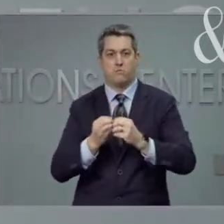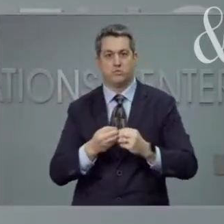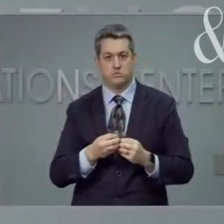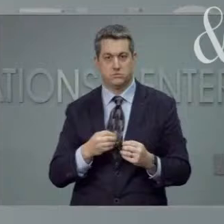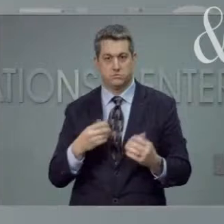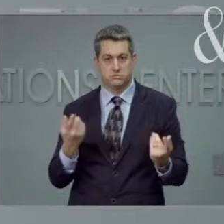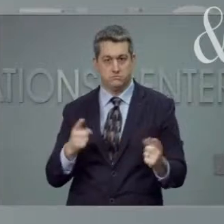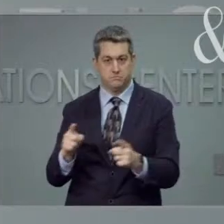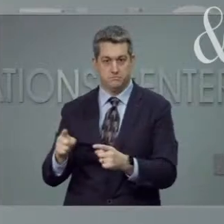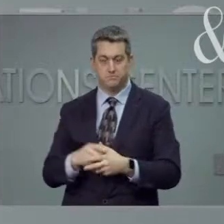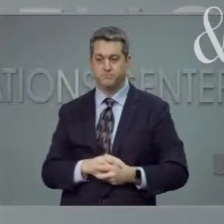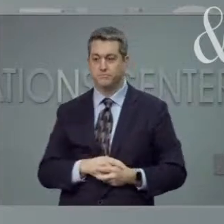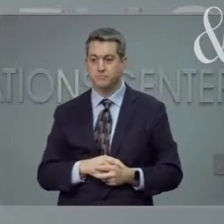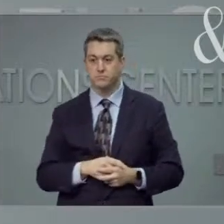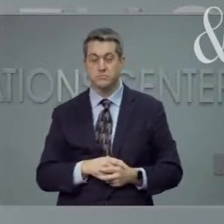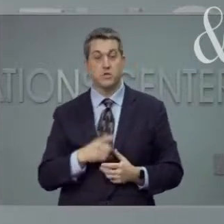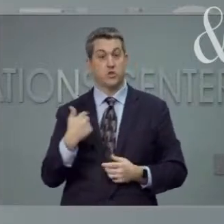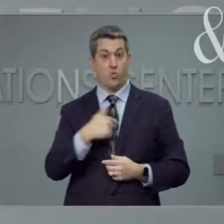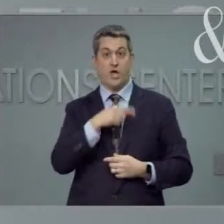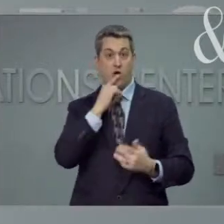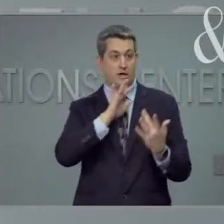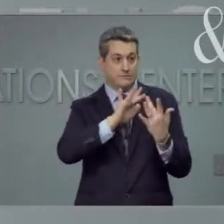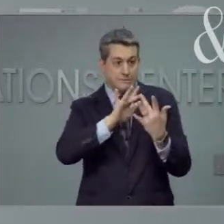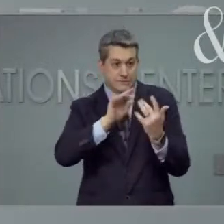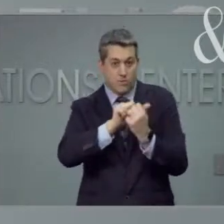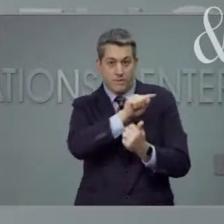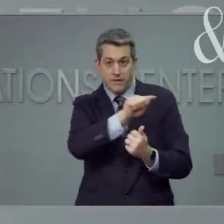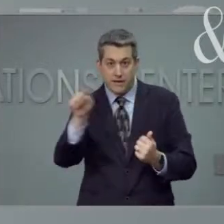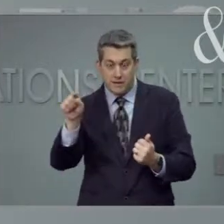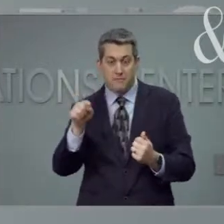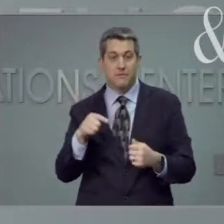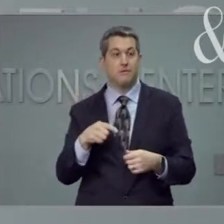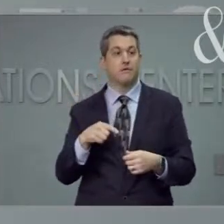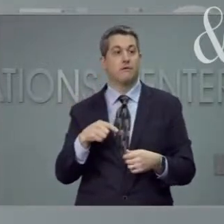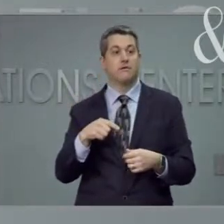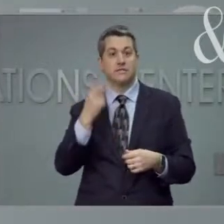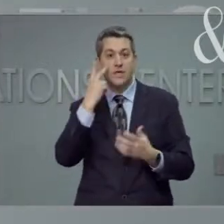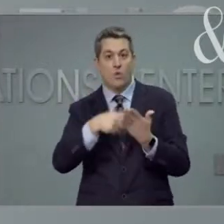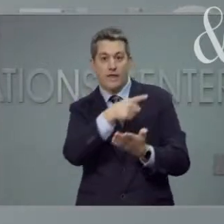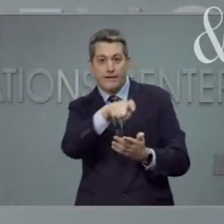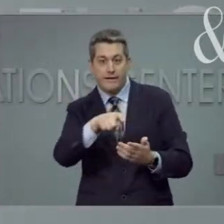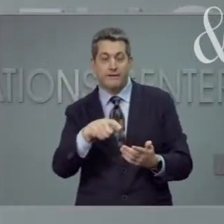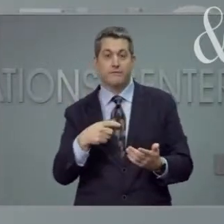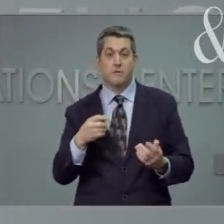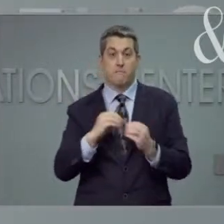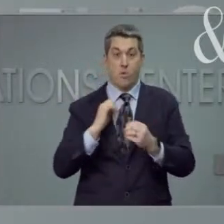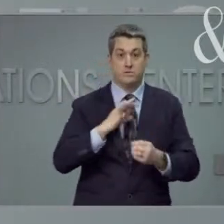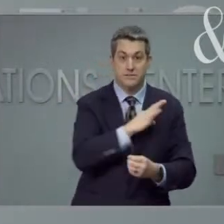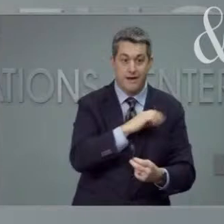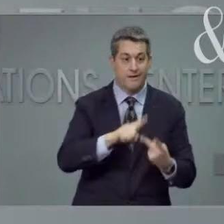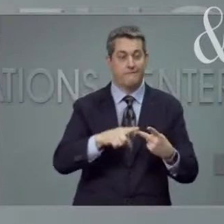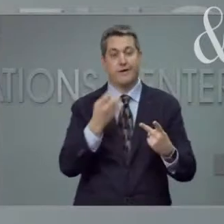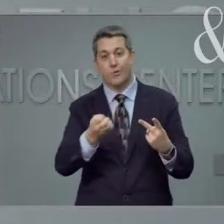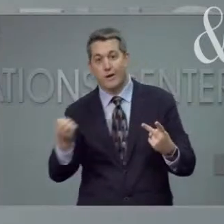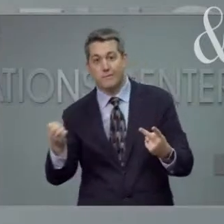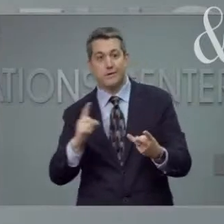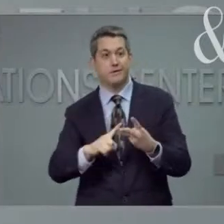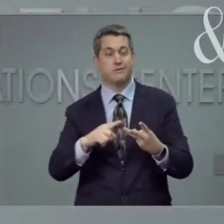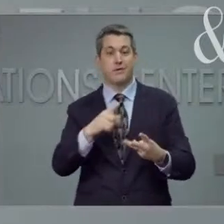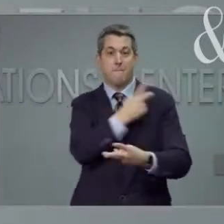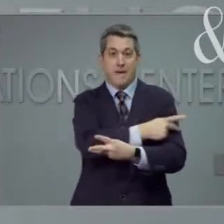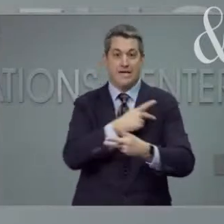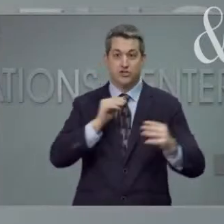constant touch about what's happening, and we want to support them, whether it's with equipment or personnel and patient